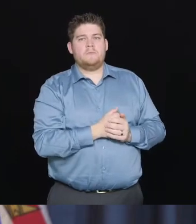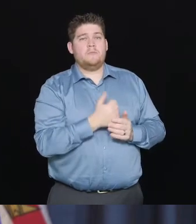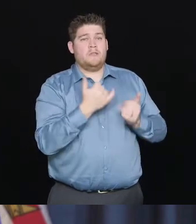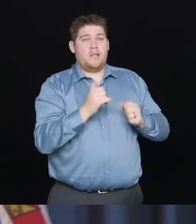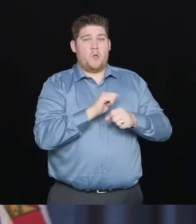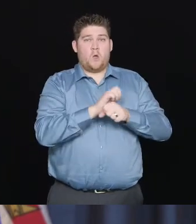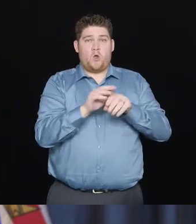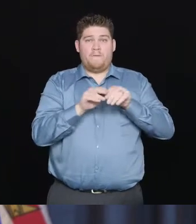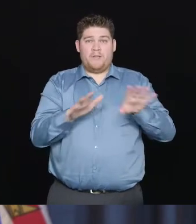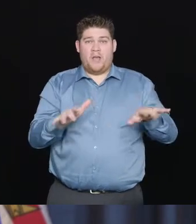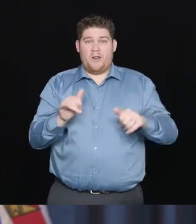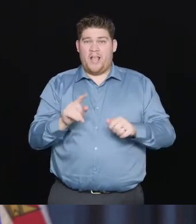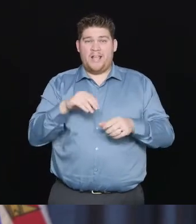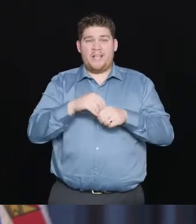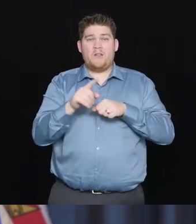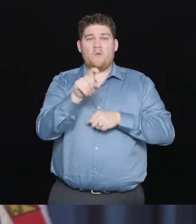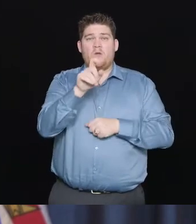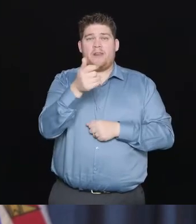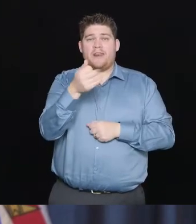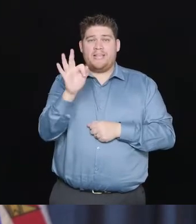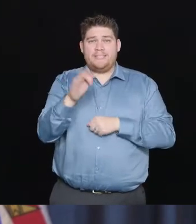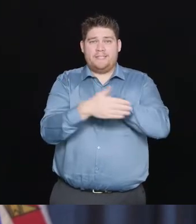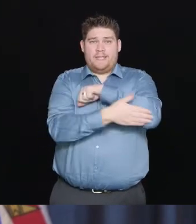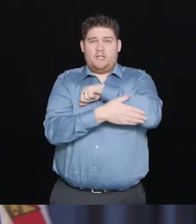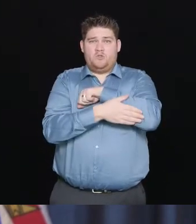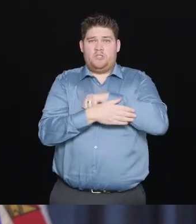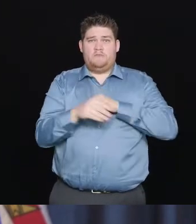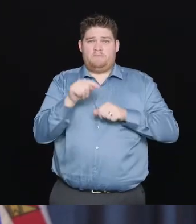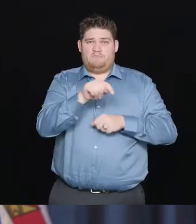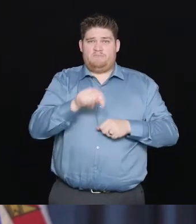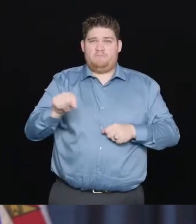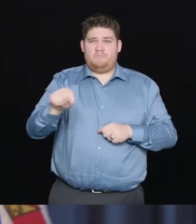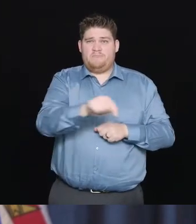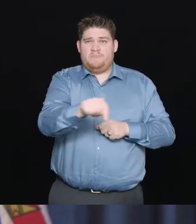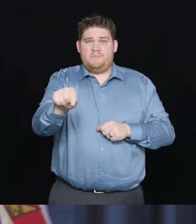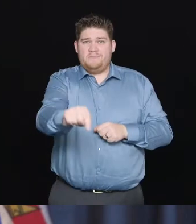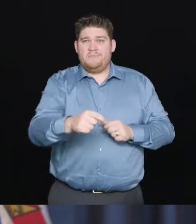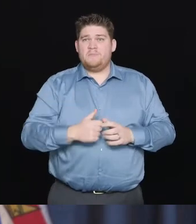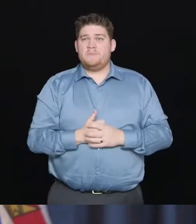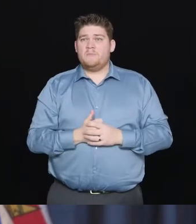have properly, to extend out the time we have with our equipment. And we're making